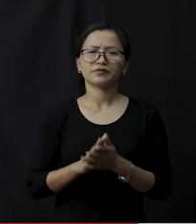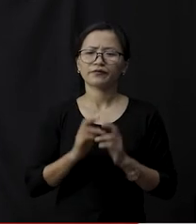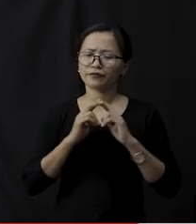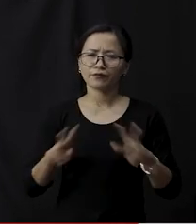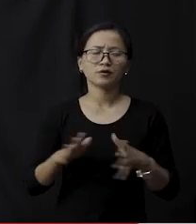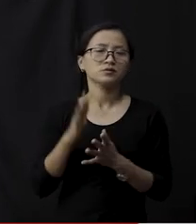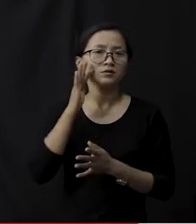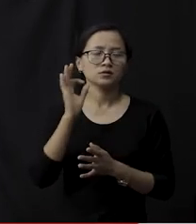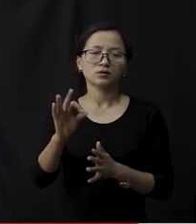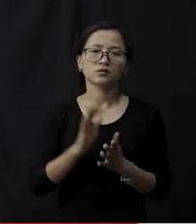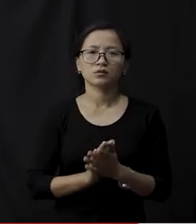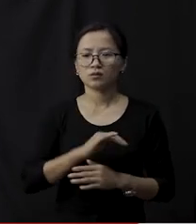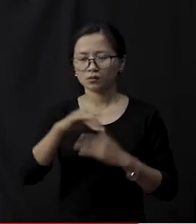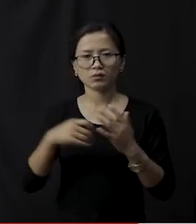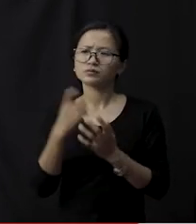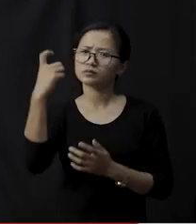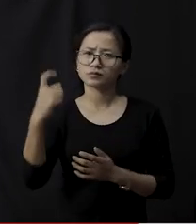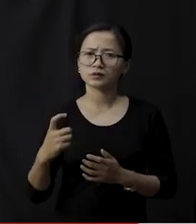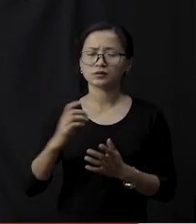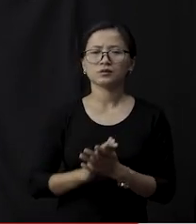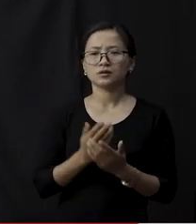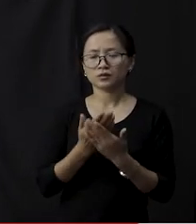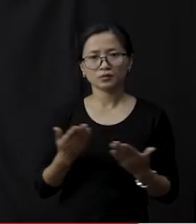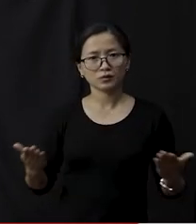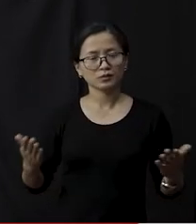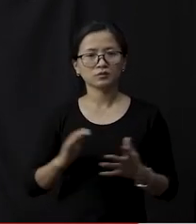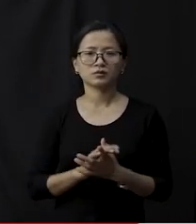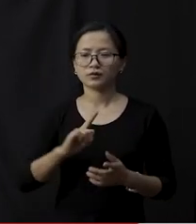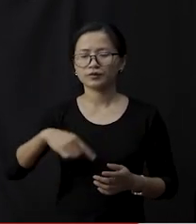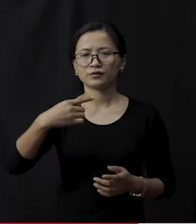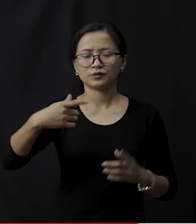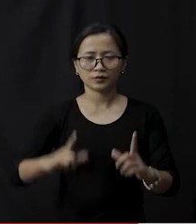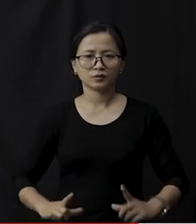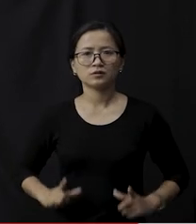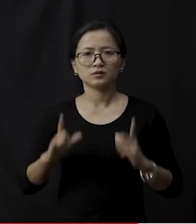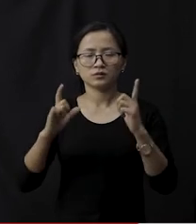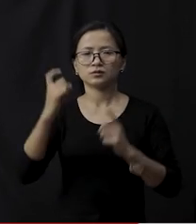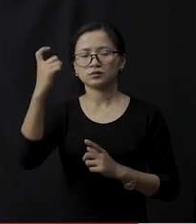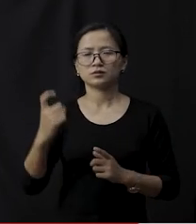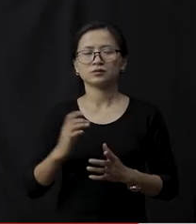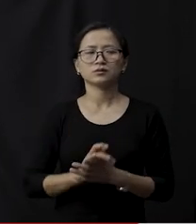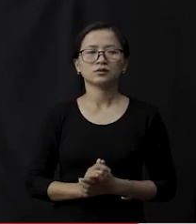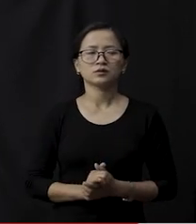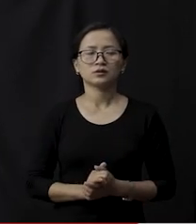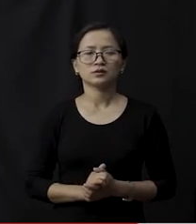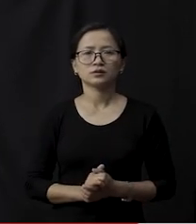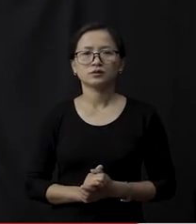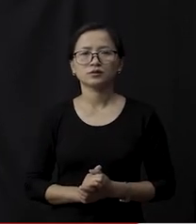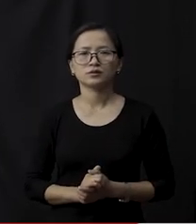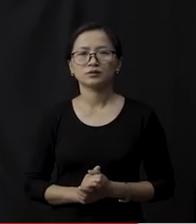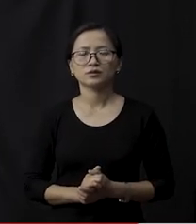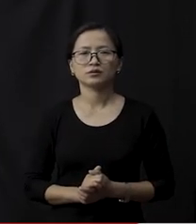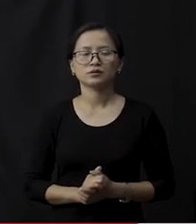important. And we need all this product in our everyday life, okay? We need all this product in our everyday